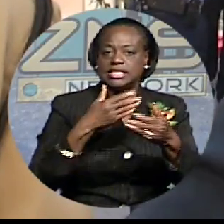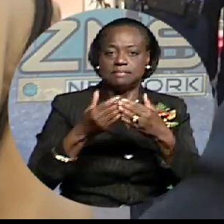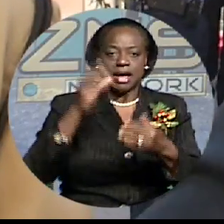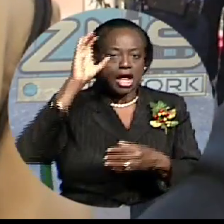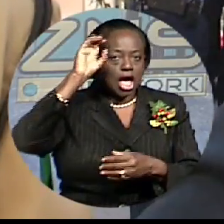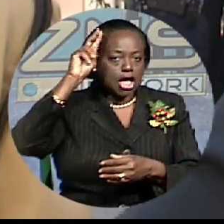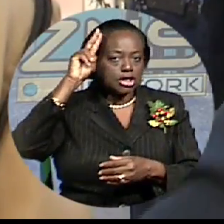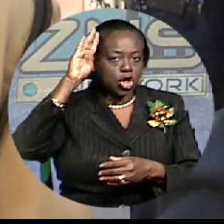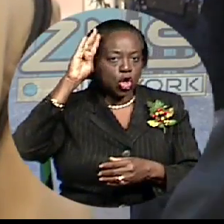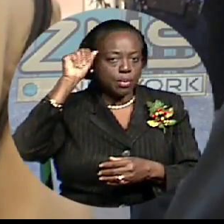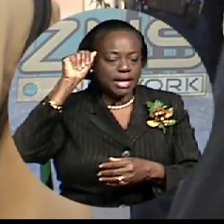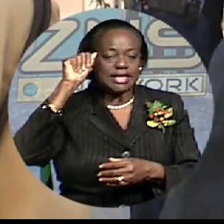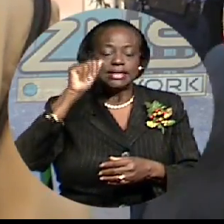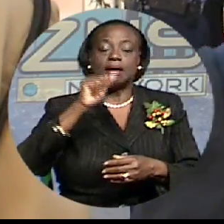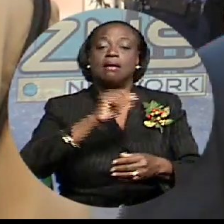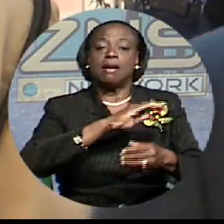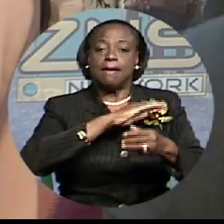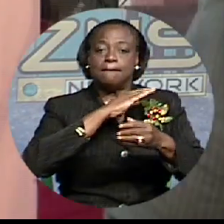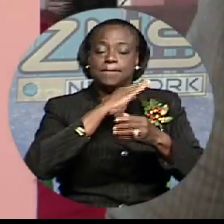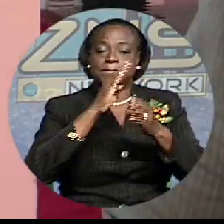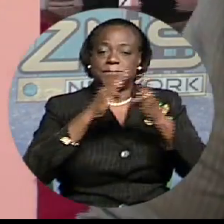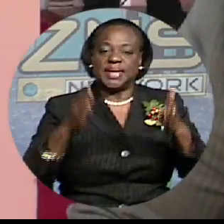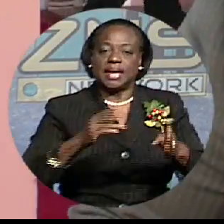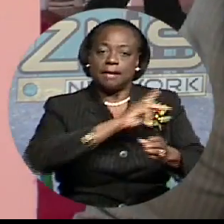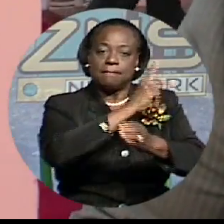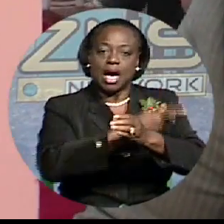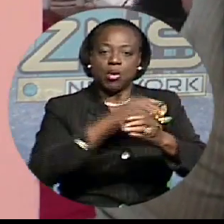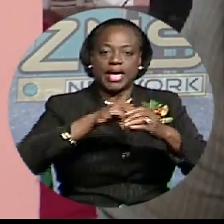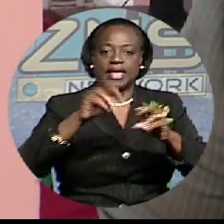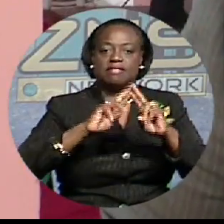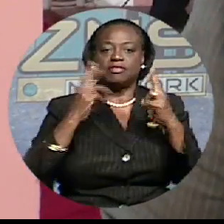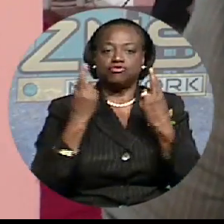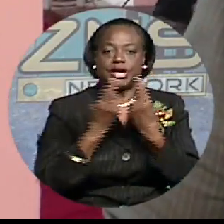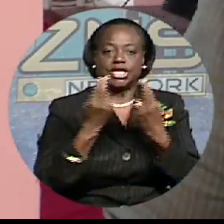as a major power in the region. Clint Watson, ZNS Network News.